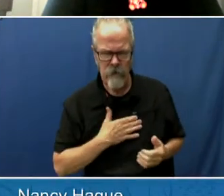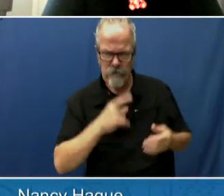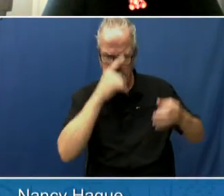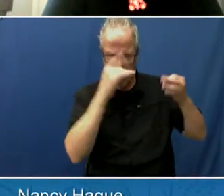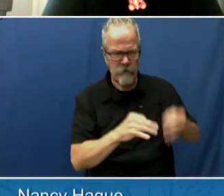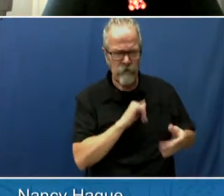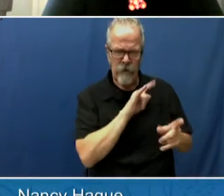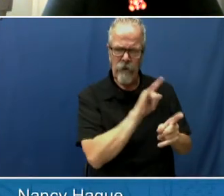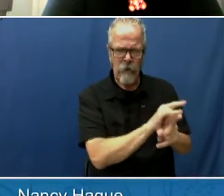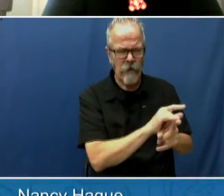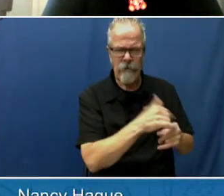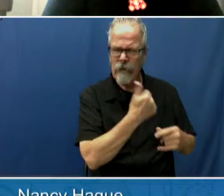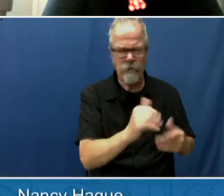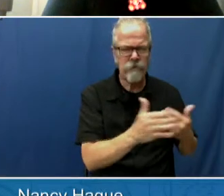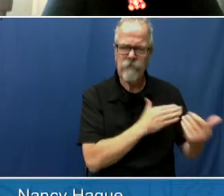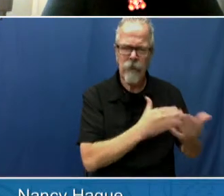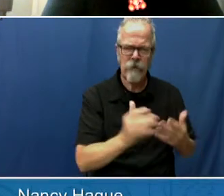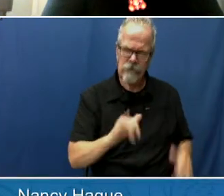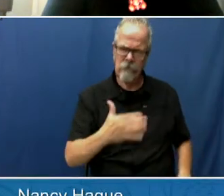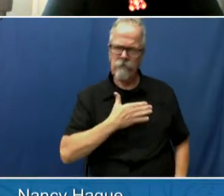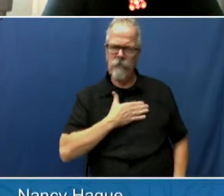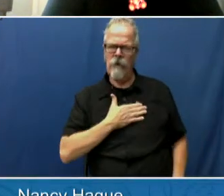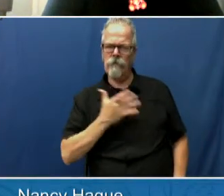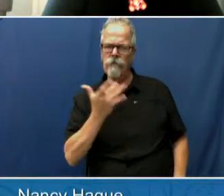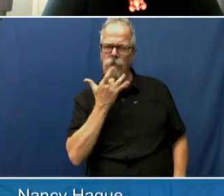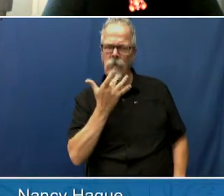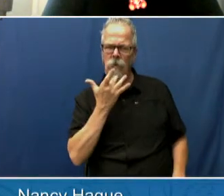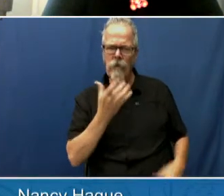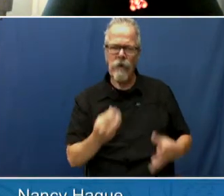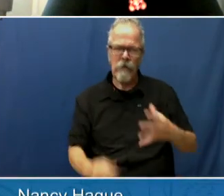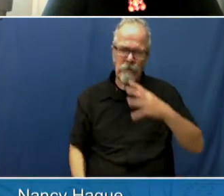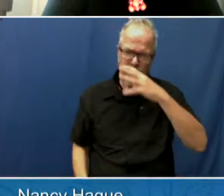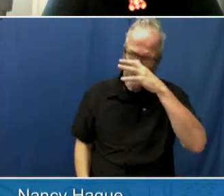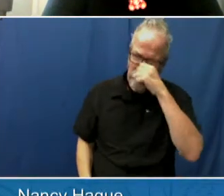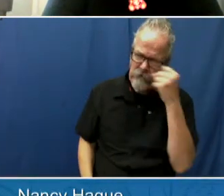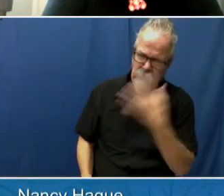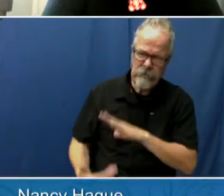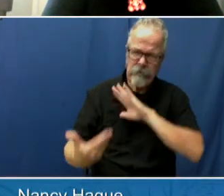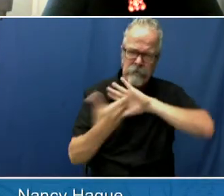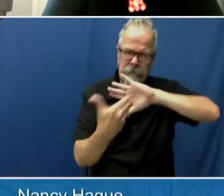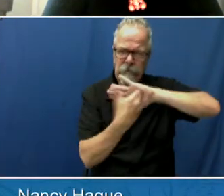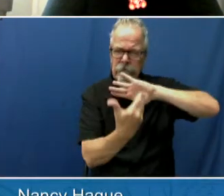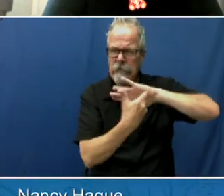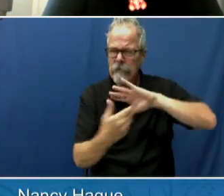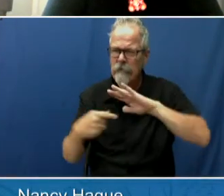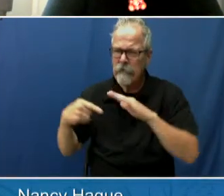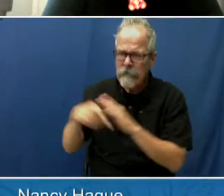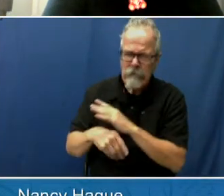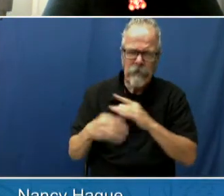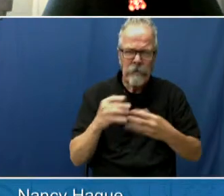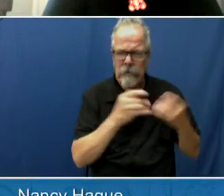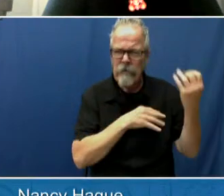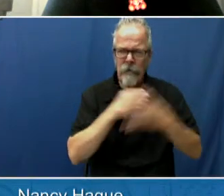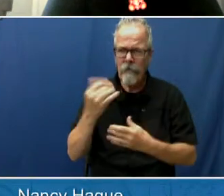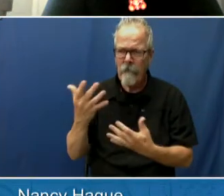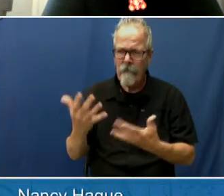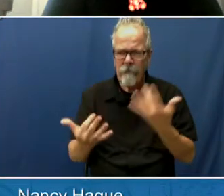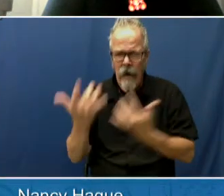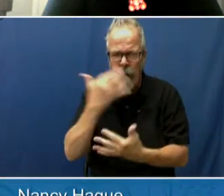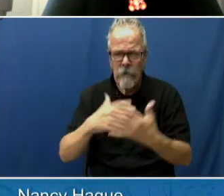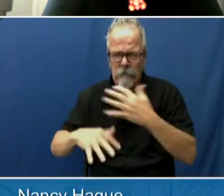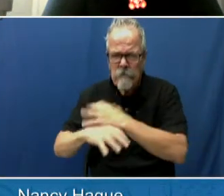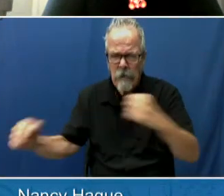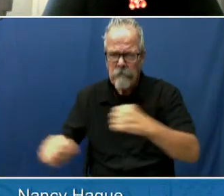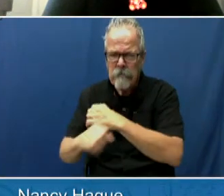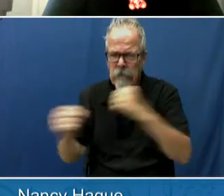to mention the physical attacks, violence, murders, and firebombings that our community has faced. So when I